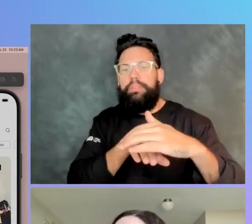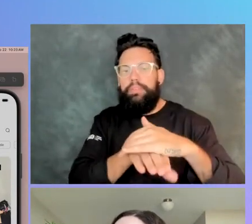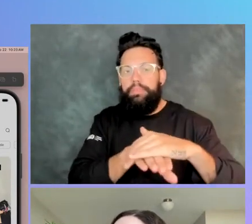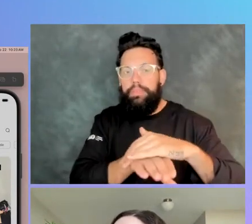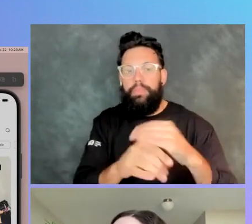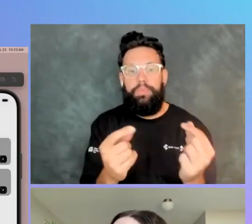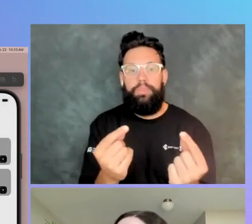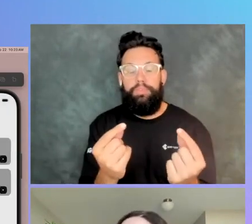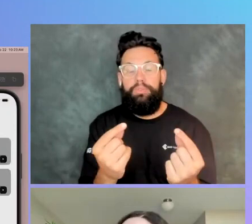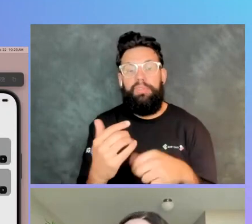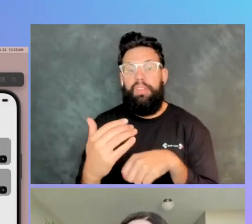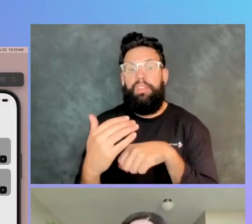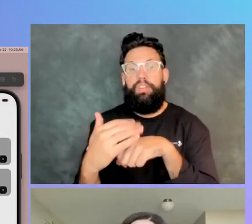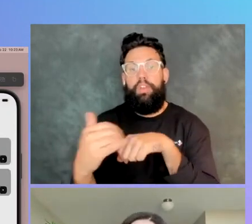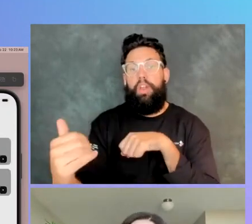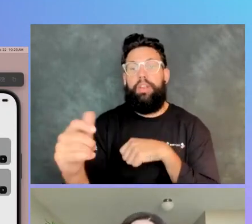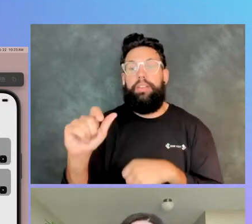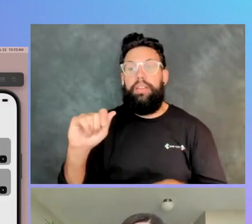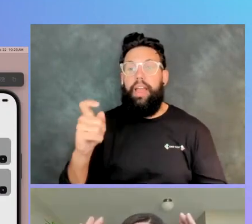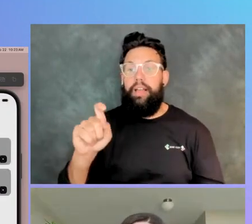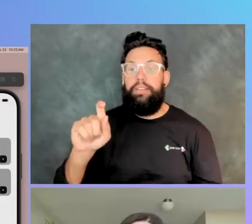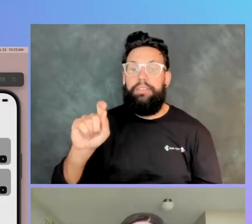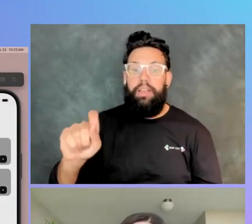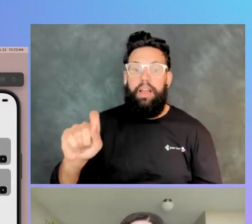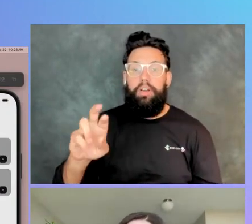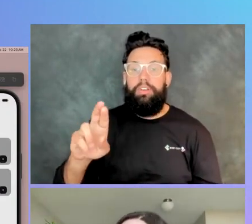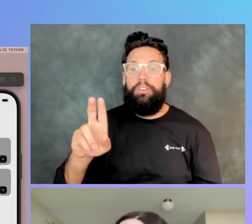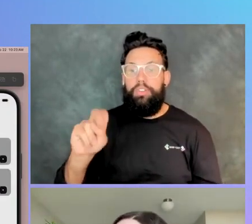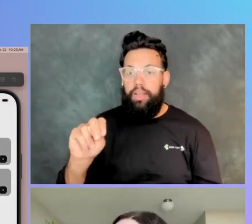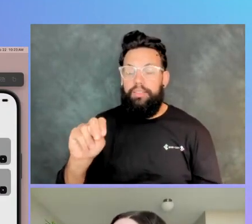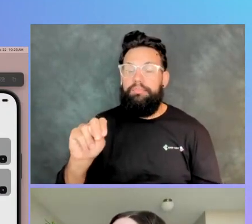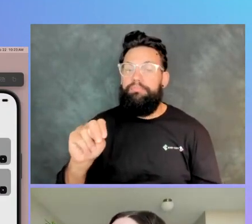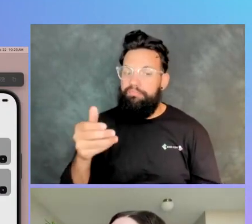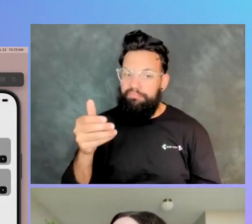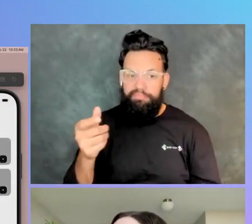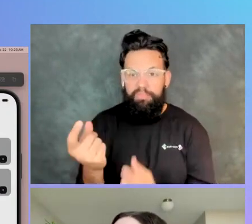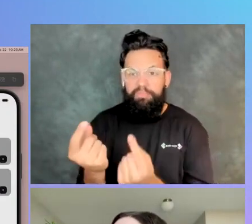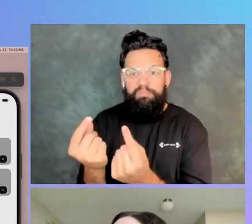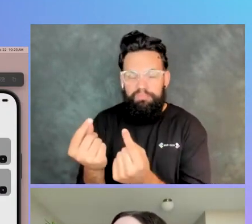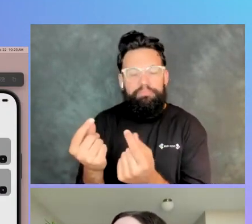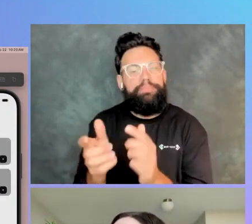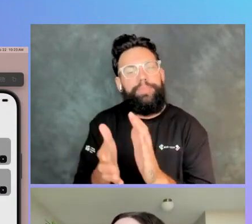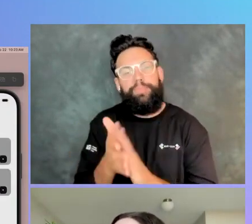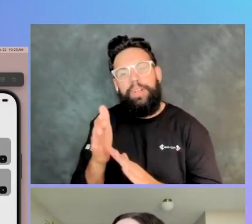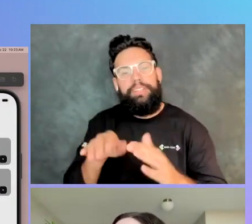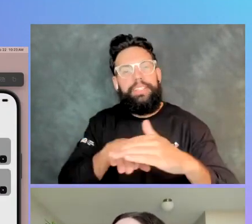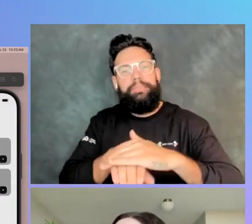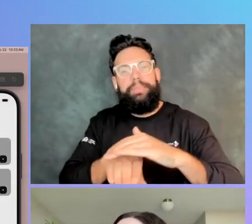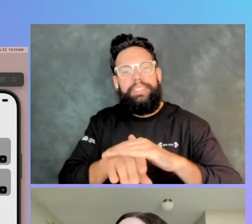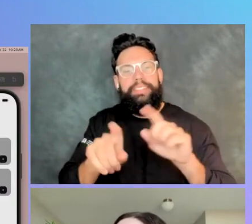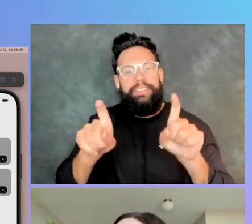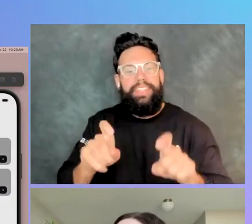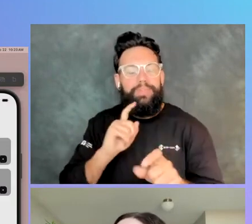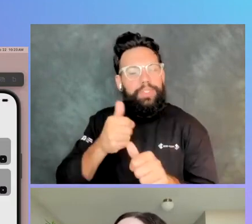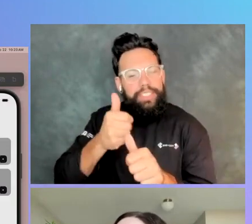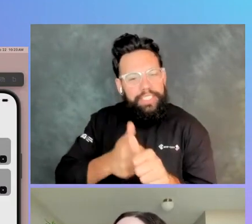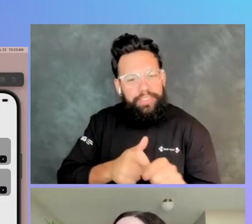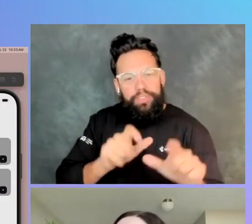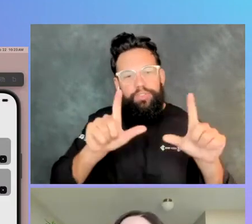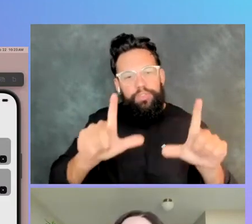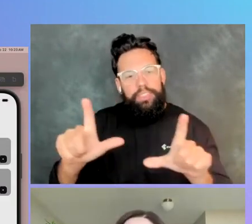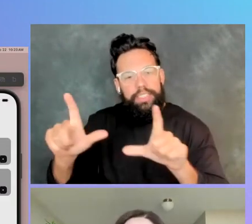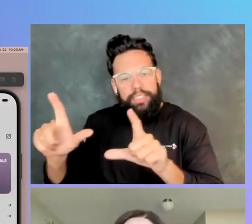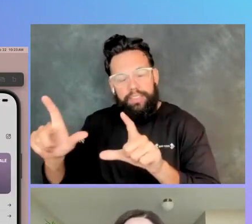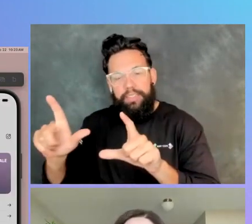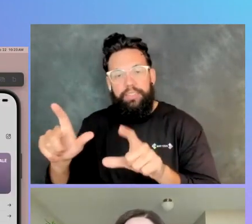calling axe.run, which is running accessibility tests on everything that's on the screen. And then there's 2 options. It can either post